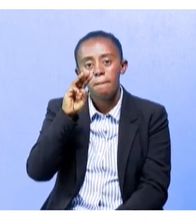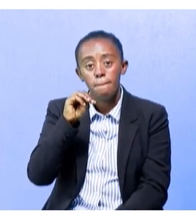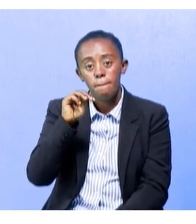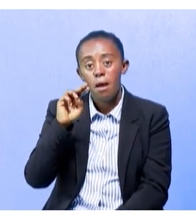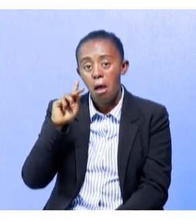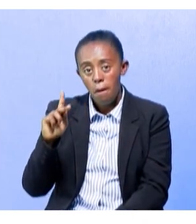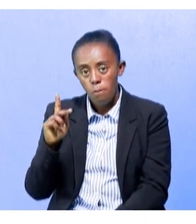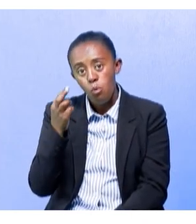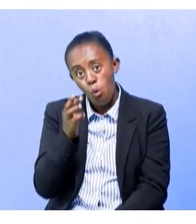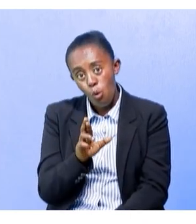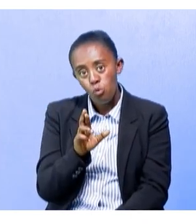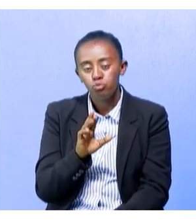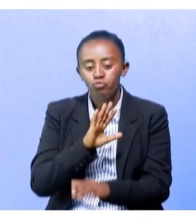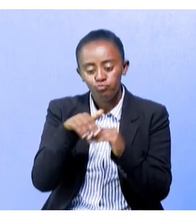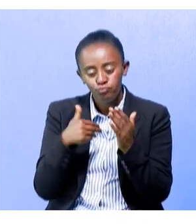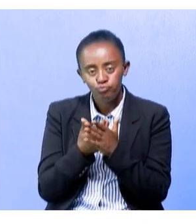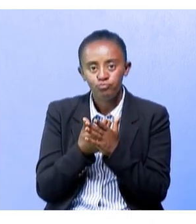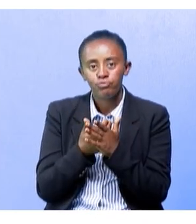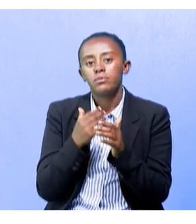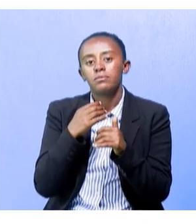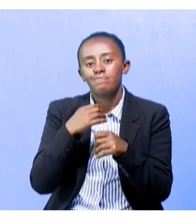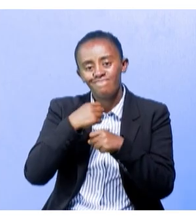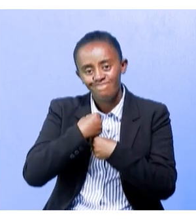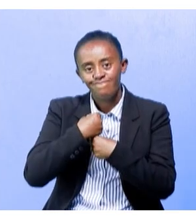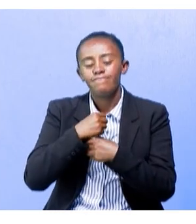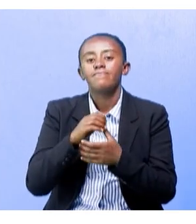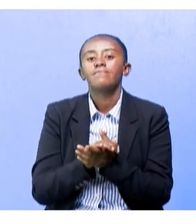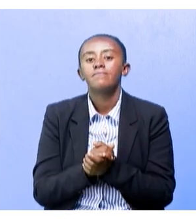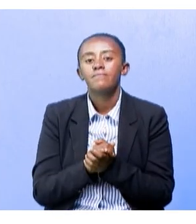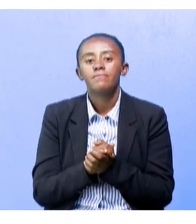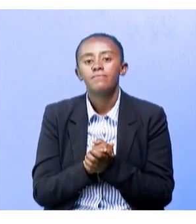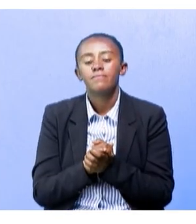up or generalize